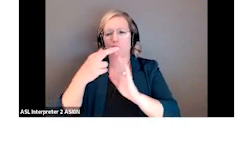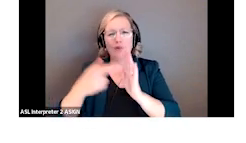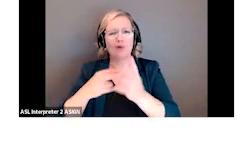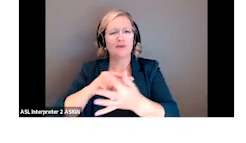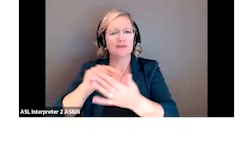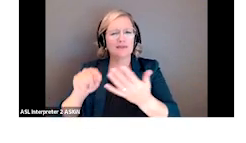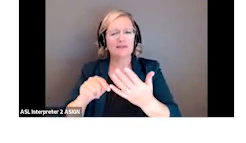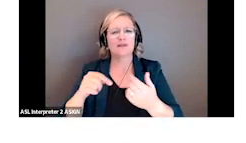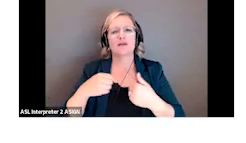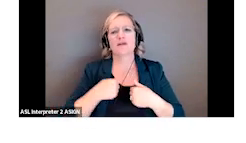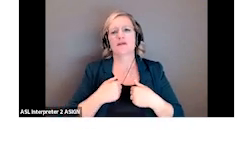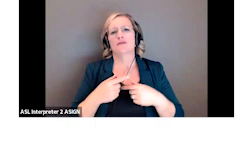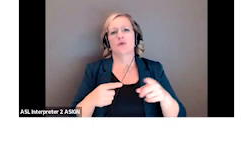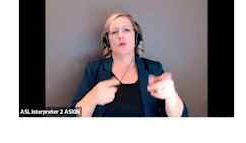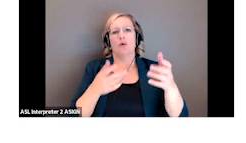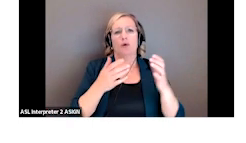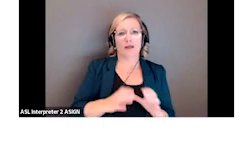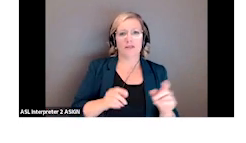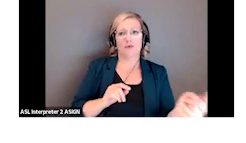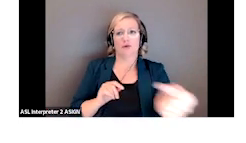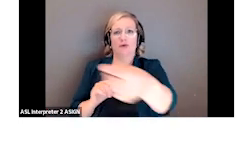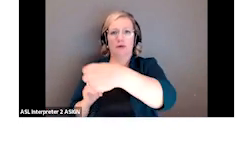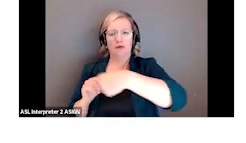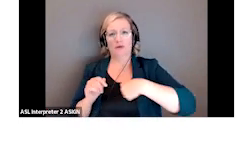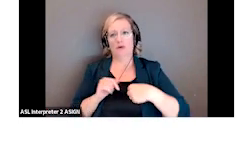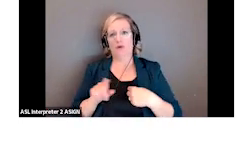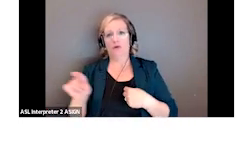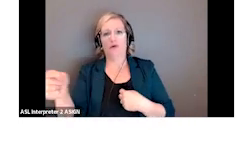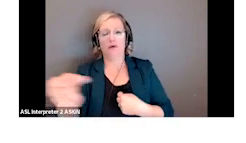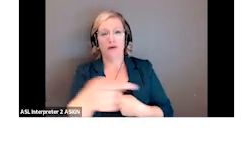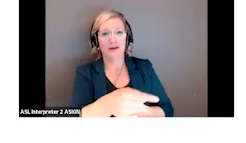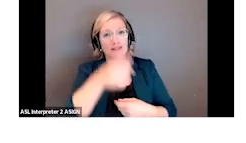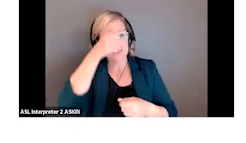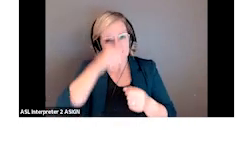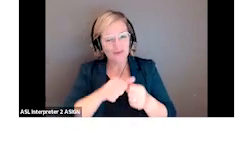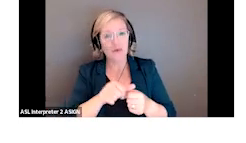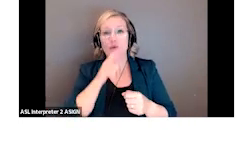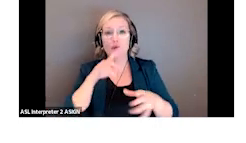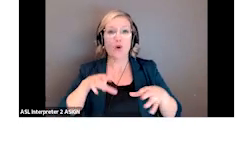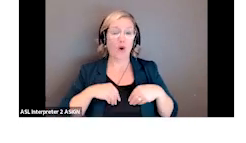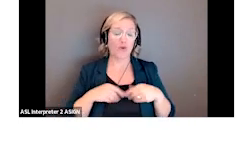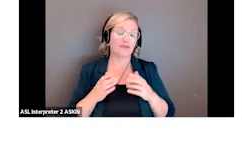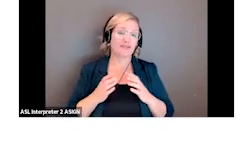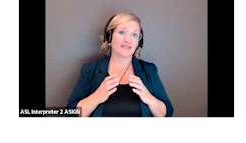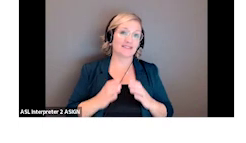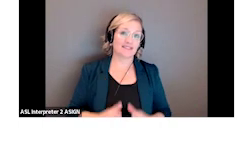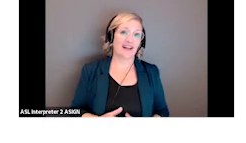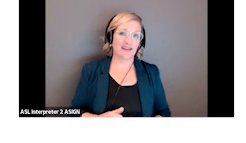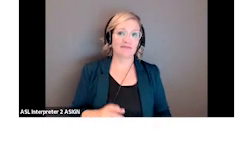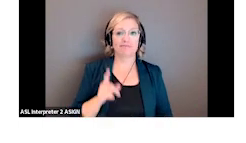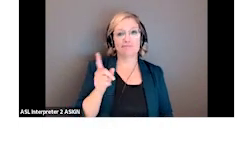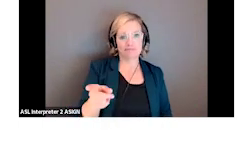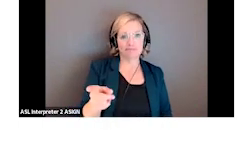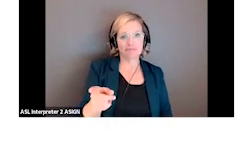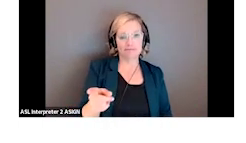questions, reach out. But at the end of the day, remember, Amazon owns the customer, not you. You own the product that they bought, but they own the